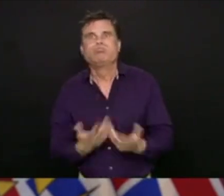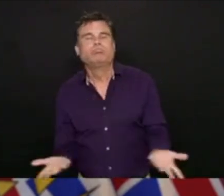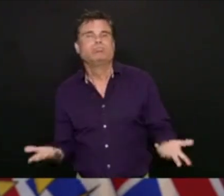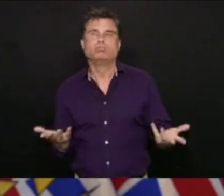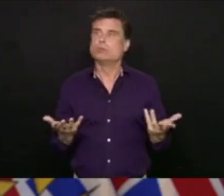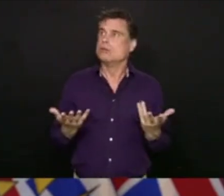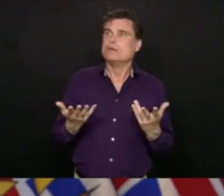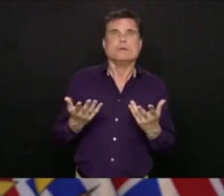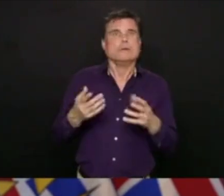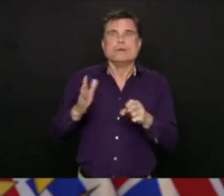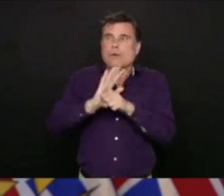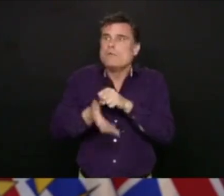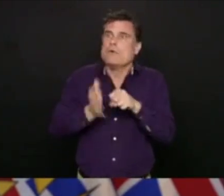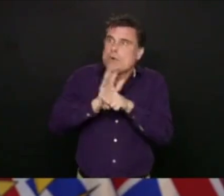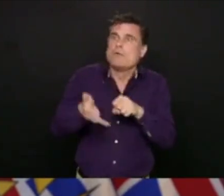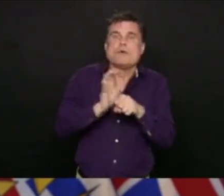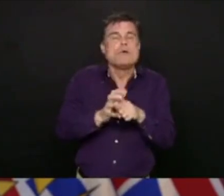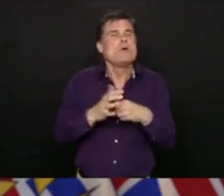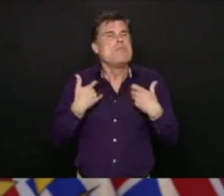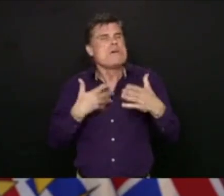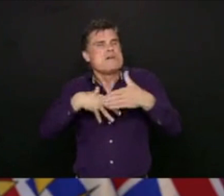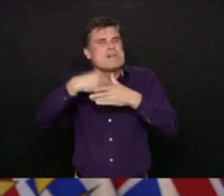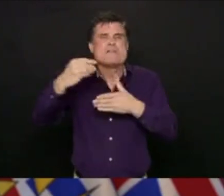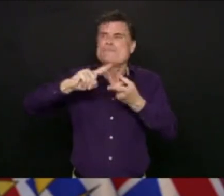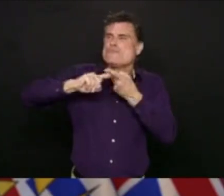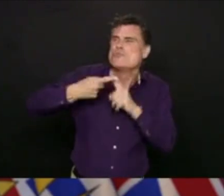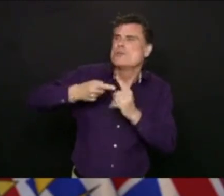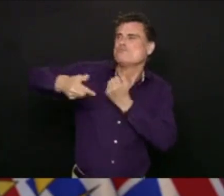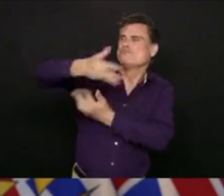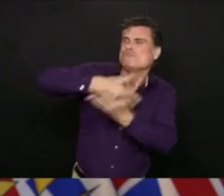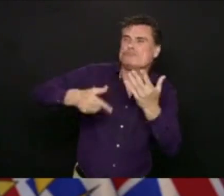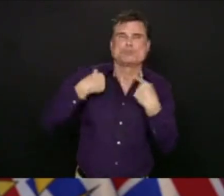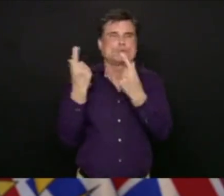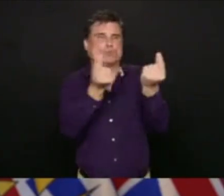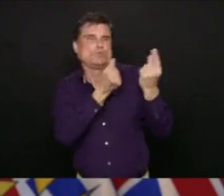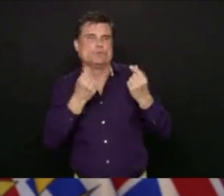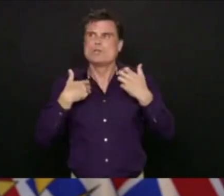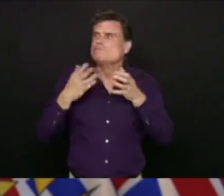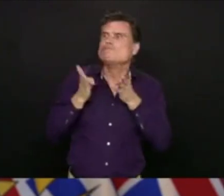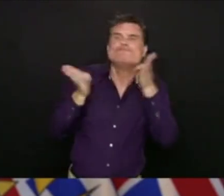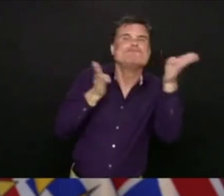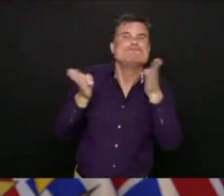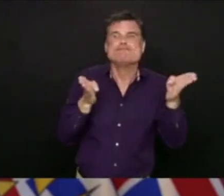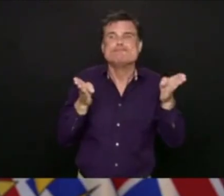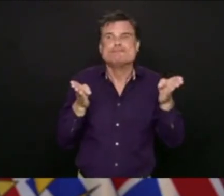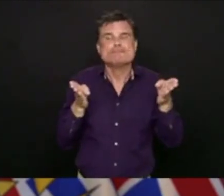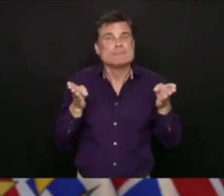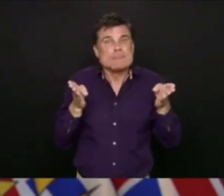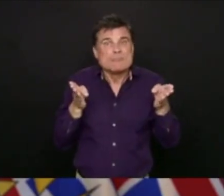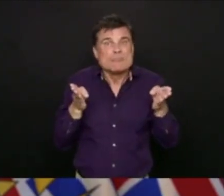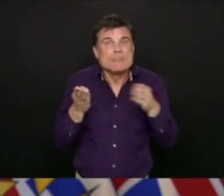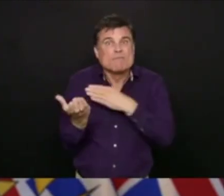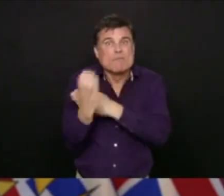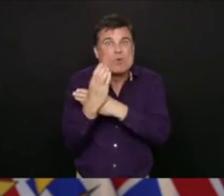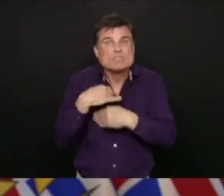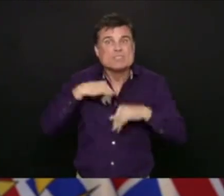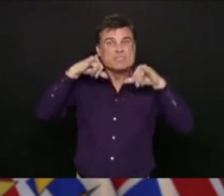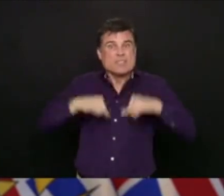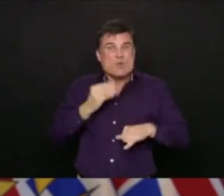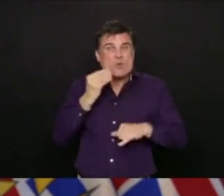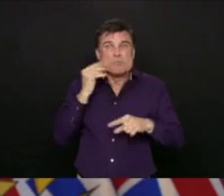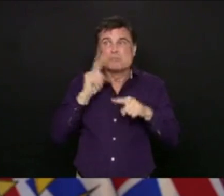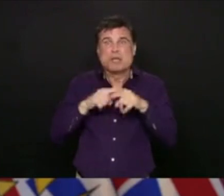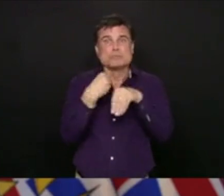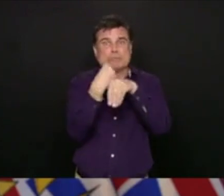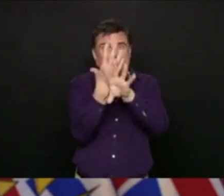to connect with people in a virtual way. And it's especially challenging for young people where their main